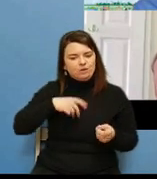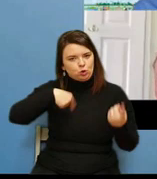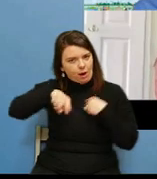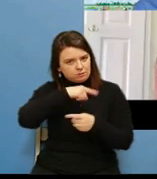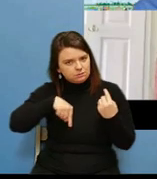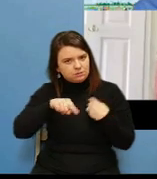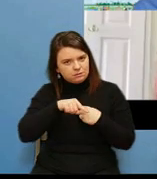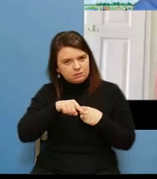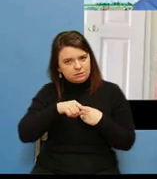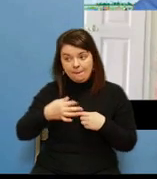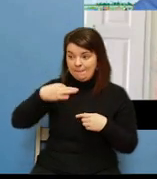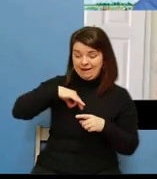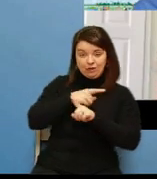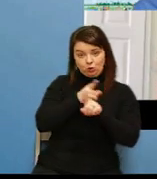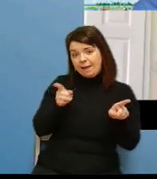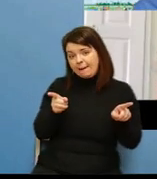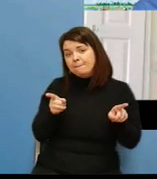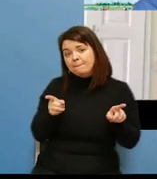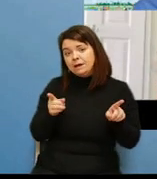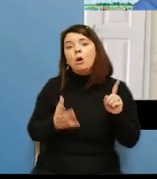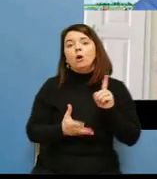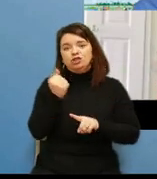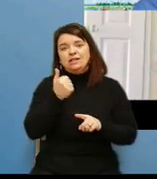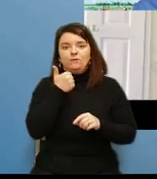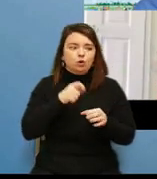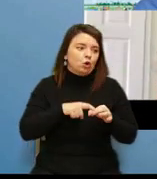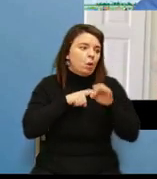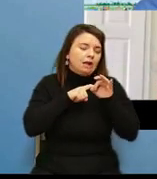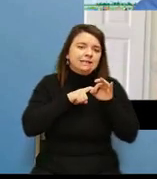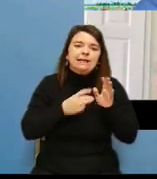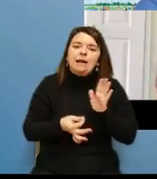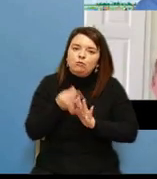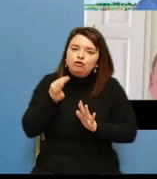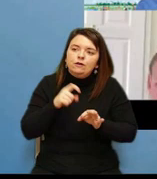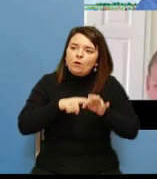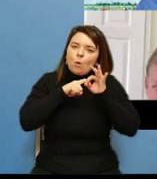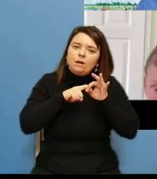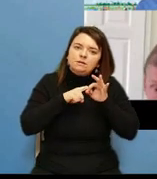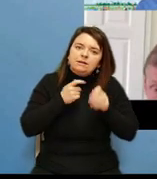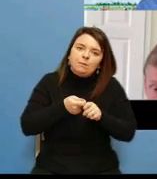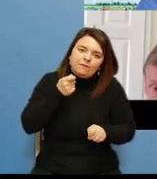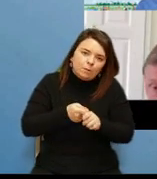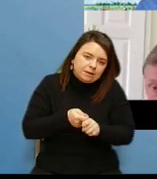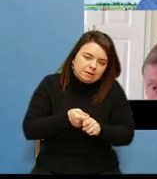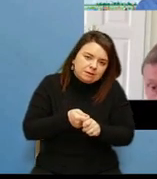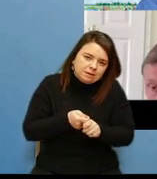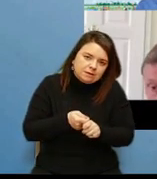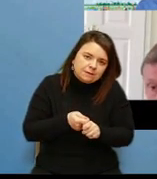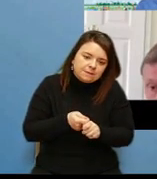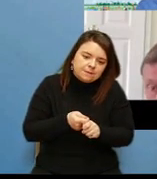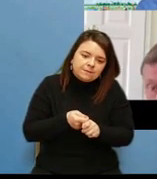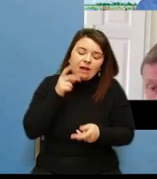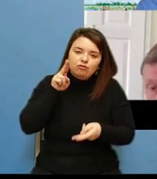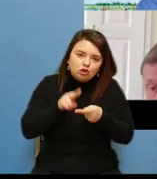I suppose, what's the benefit to us? I mean, the benefit to them is that they'll, achieve some good quality indicators and improve quality